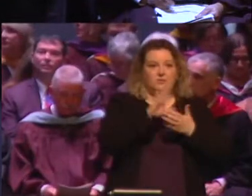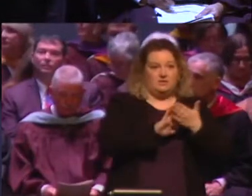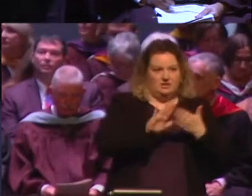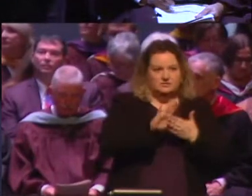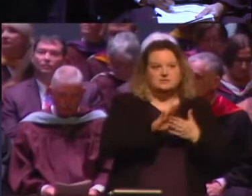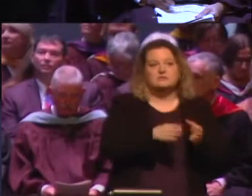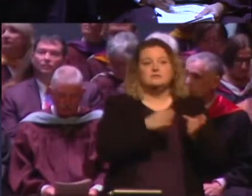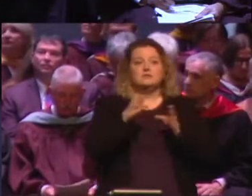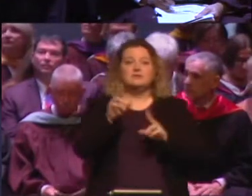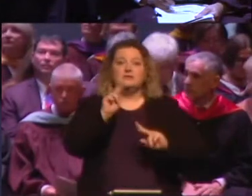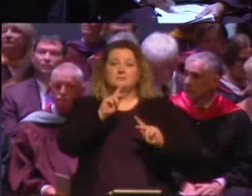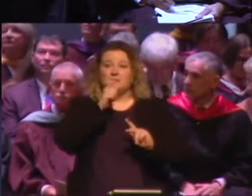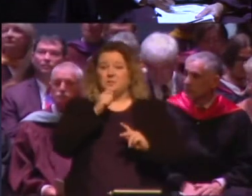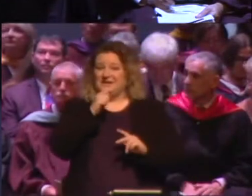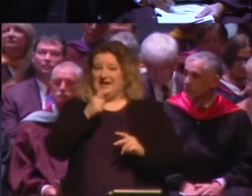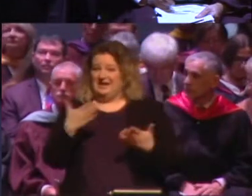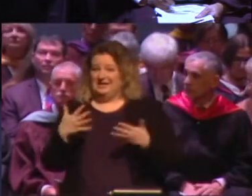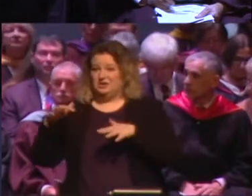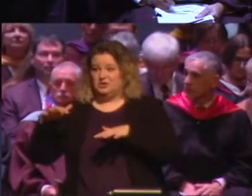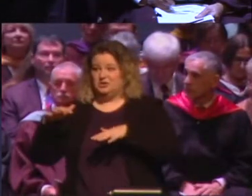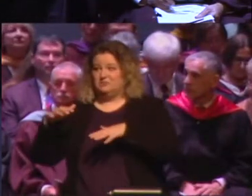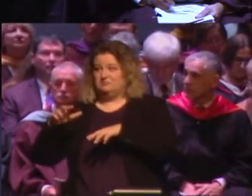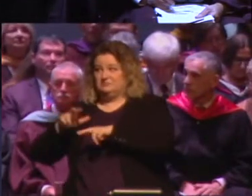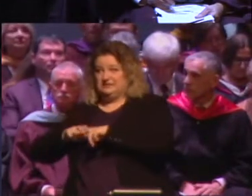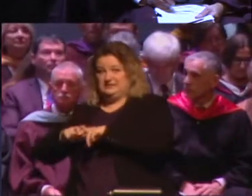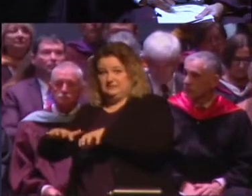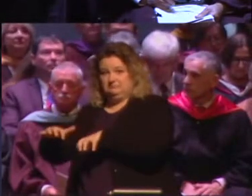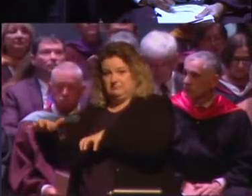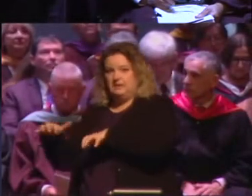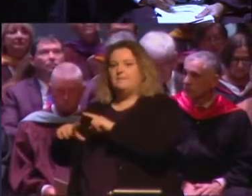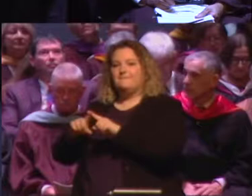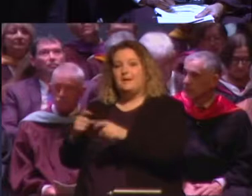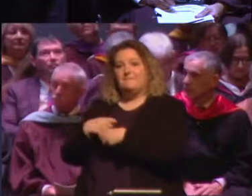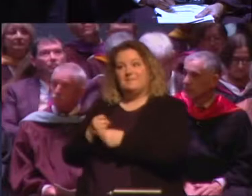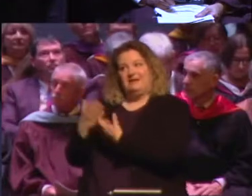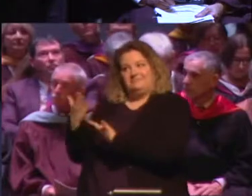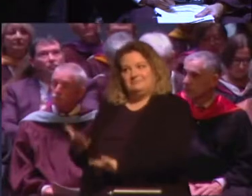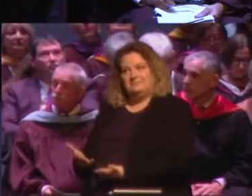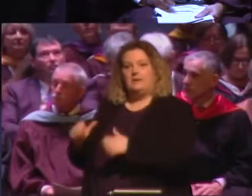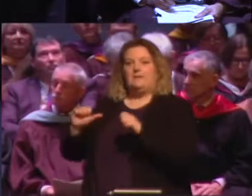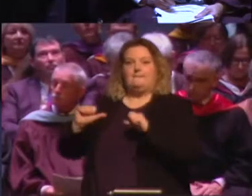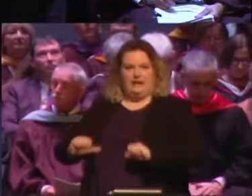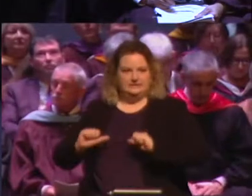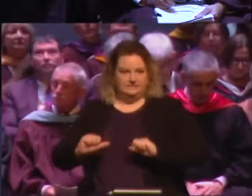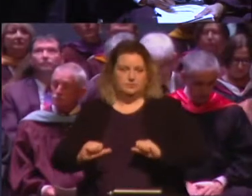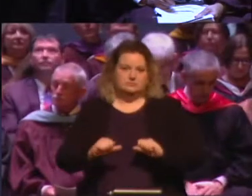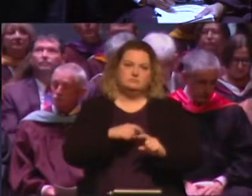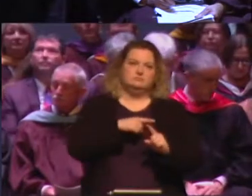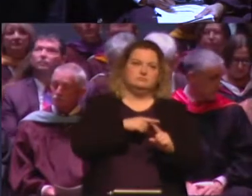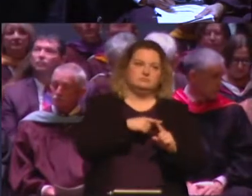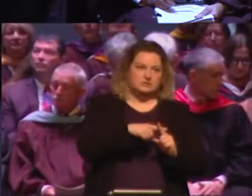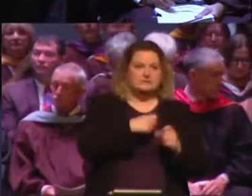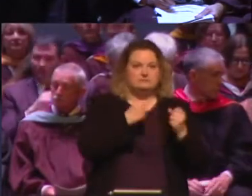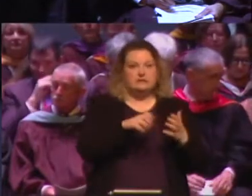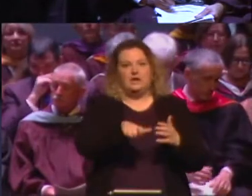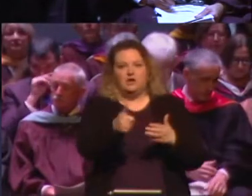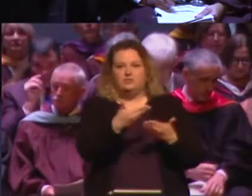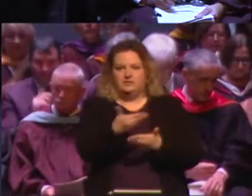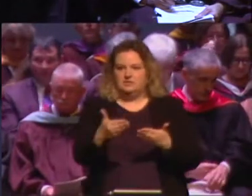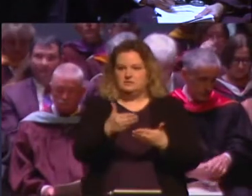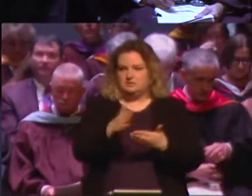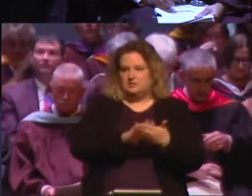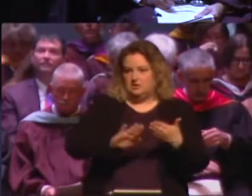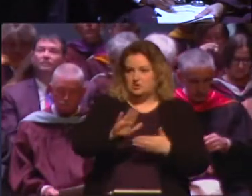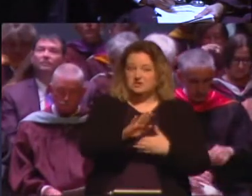individuals who are not on the stage, but made what goes on up here today possible, as well as many, many other things at the college. Please help me thank